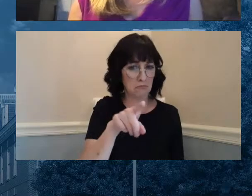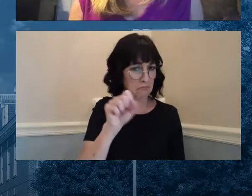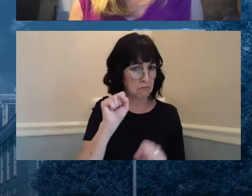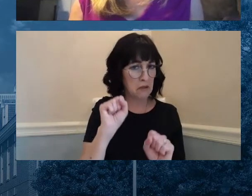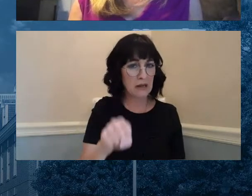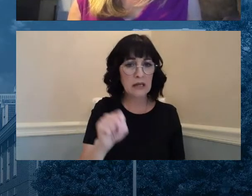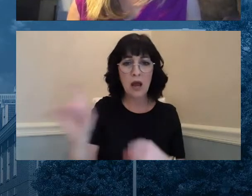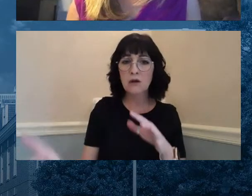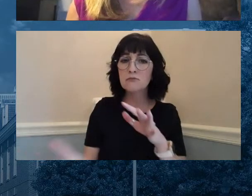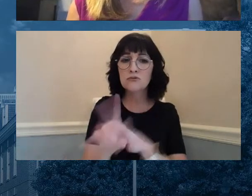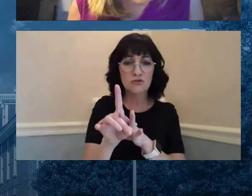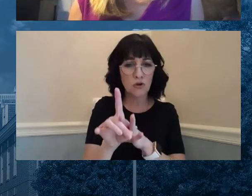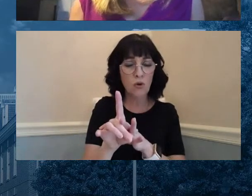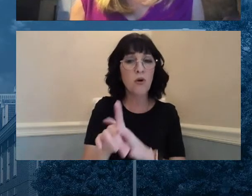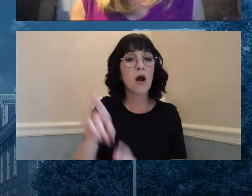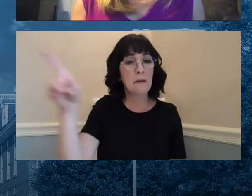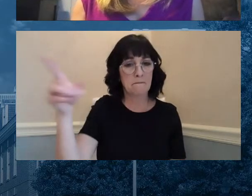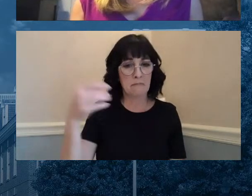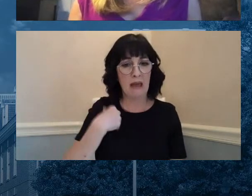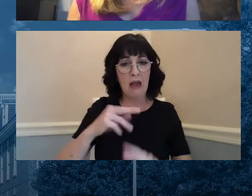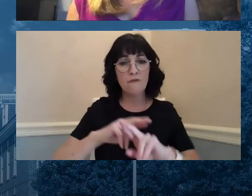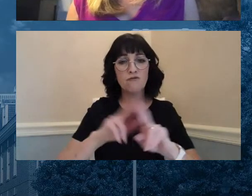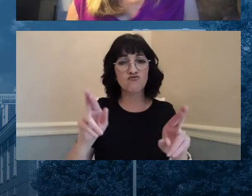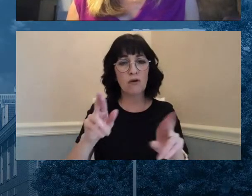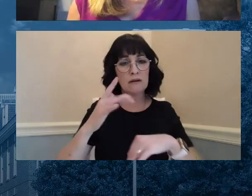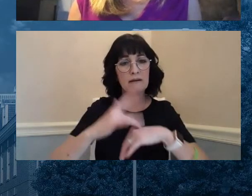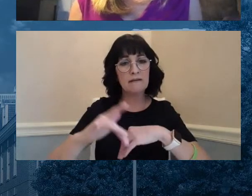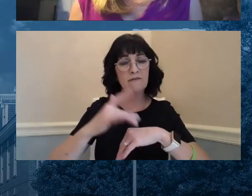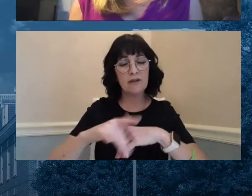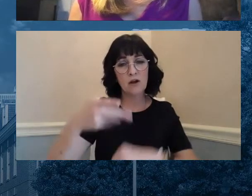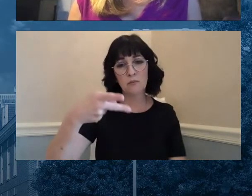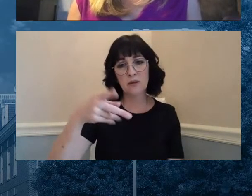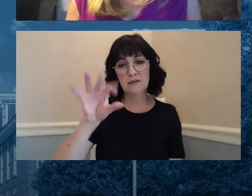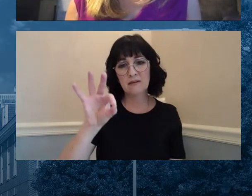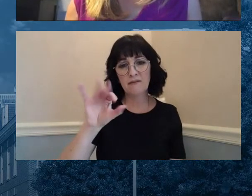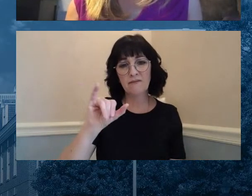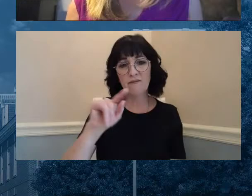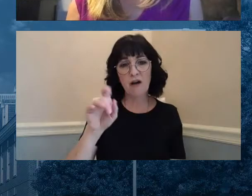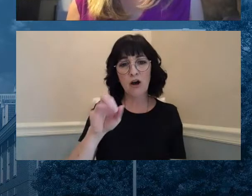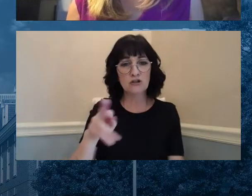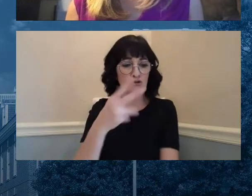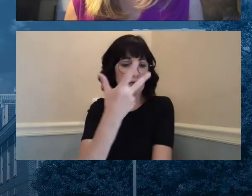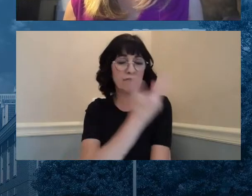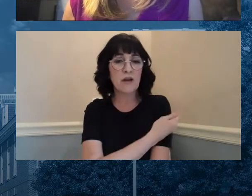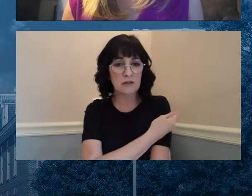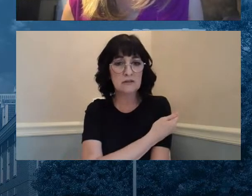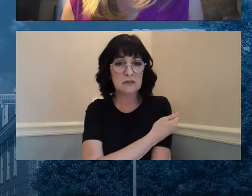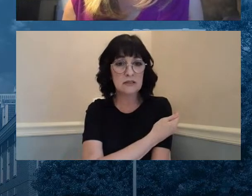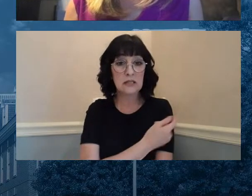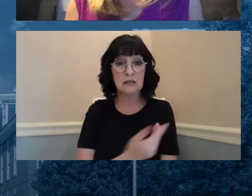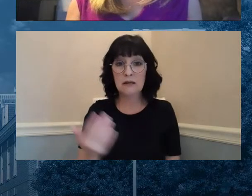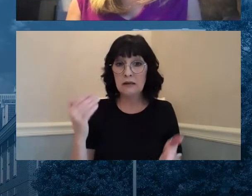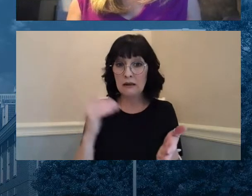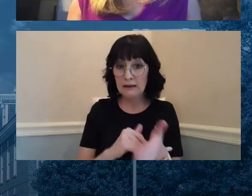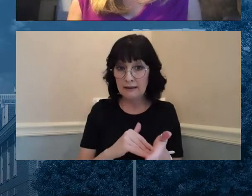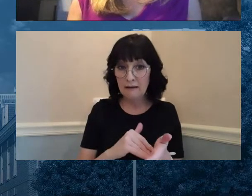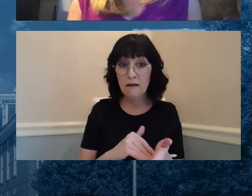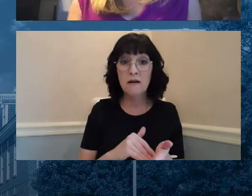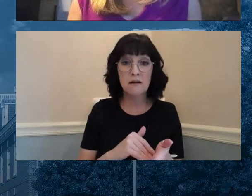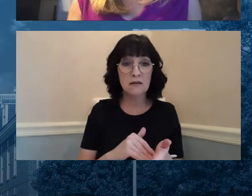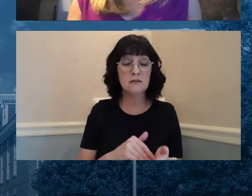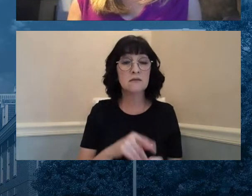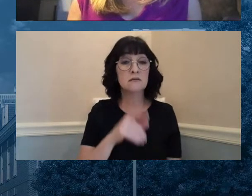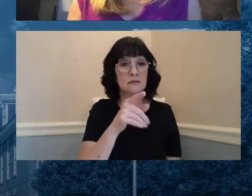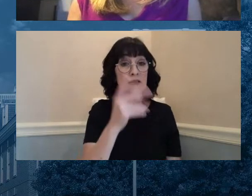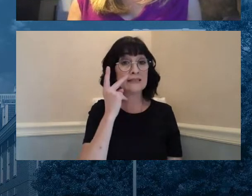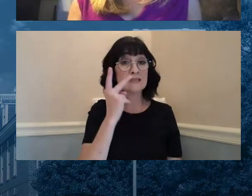get a Pfizer vaccination, which is where we have available in our clinics. So again, if you go to our new